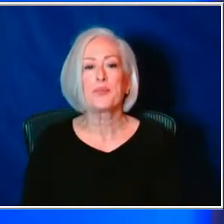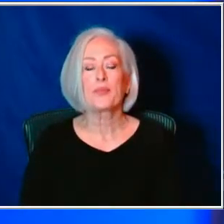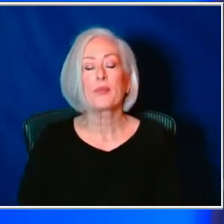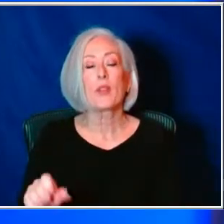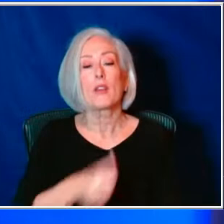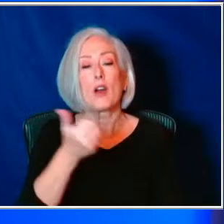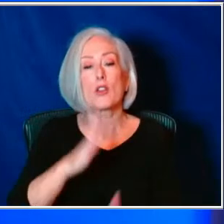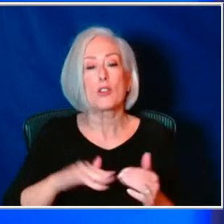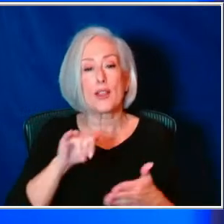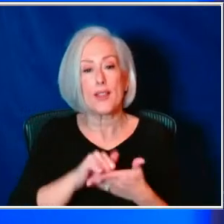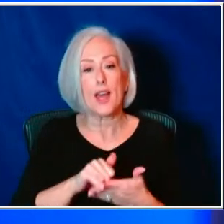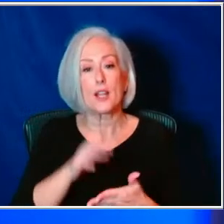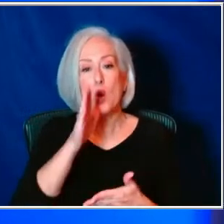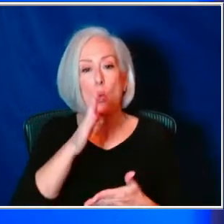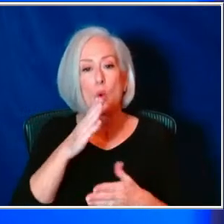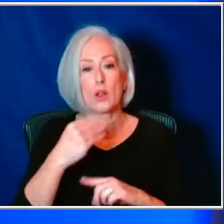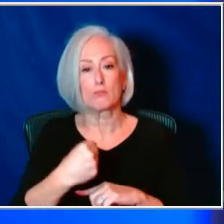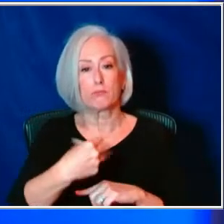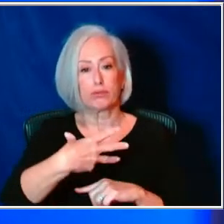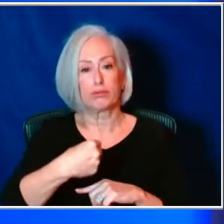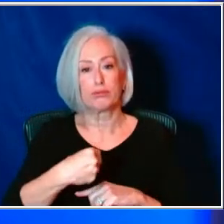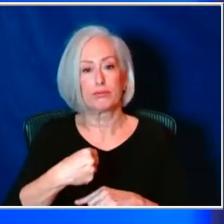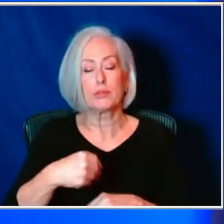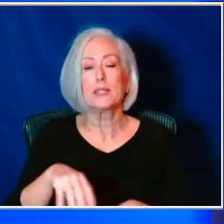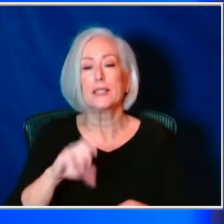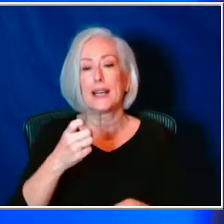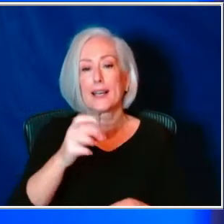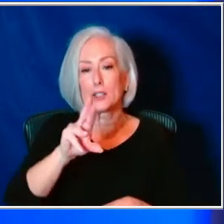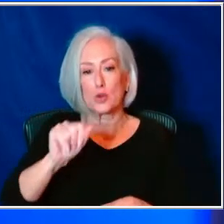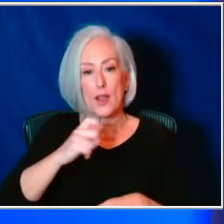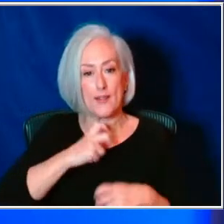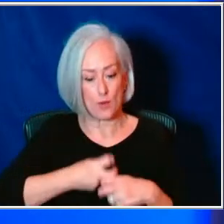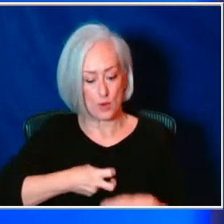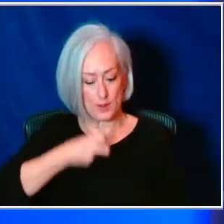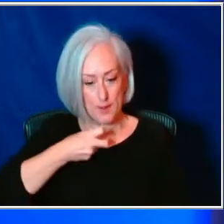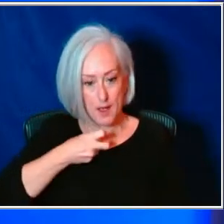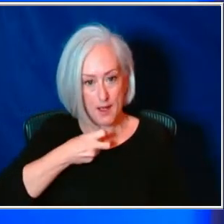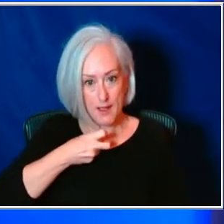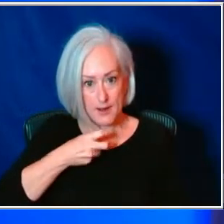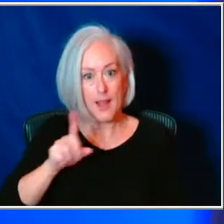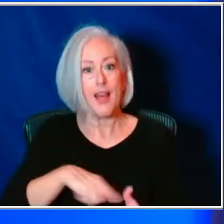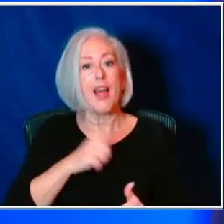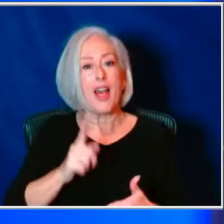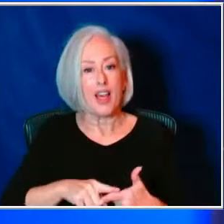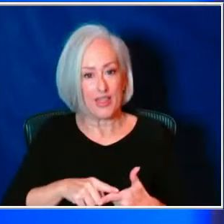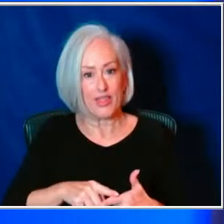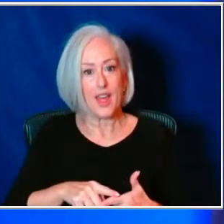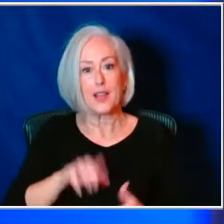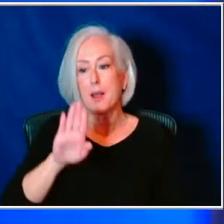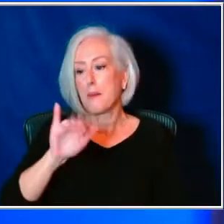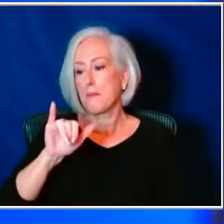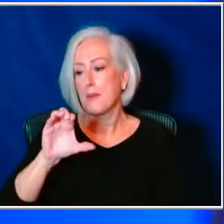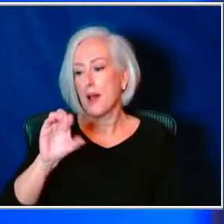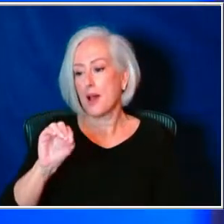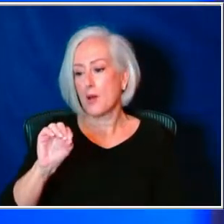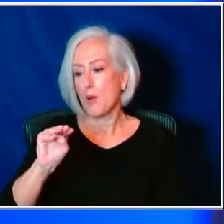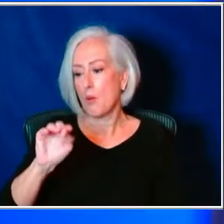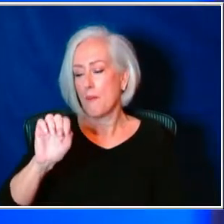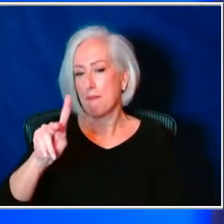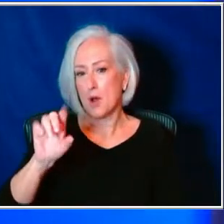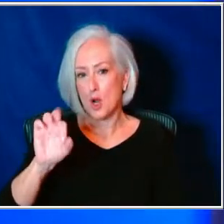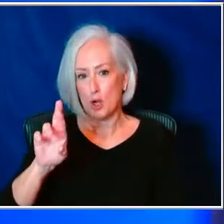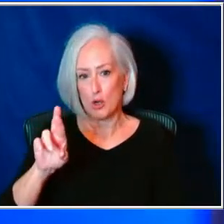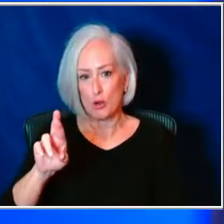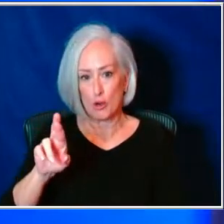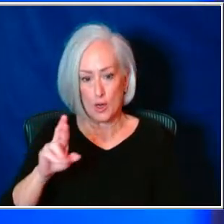spinal imaging and biomechanics. So it's kind of cool. We get to place these markers on patients almost like a green screen and watch them walk